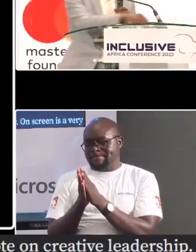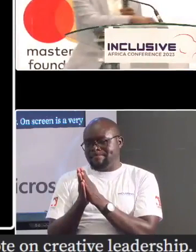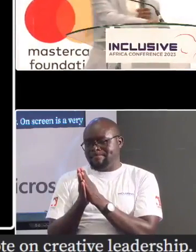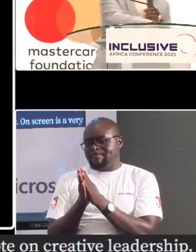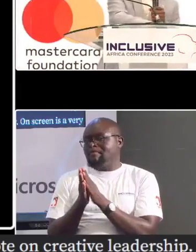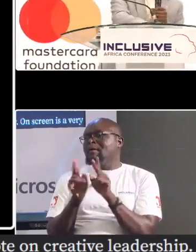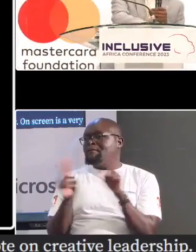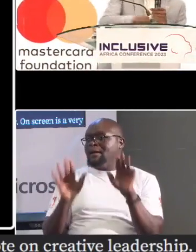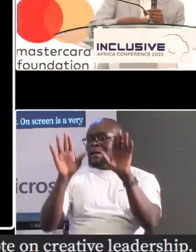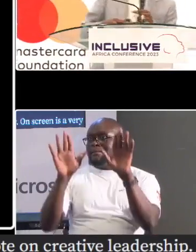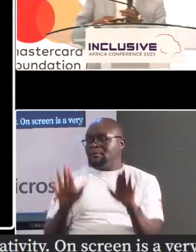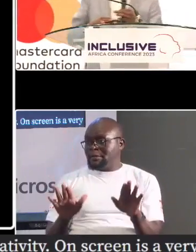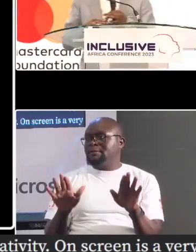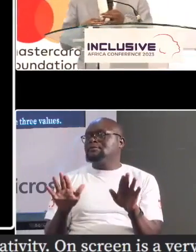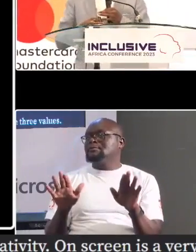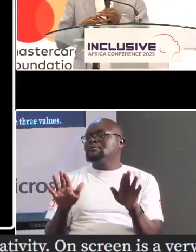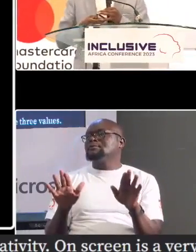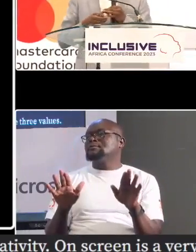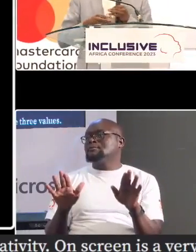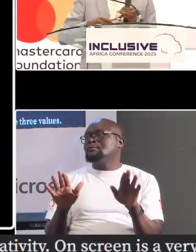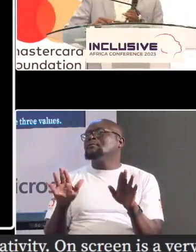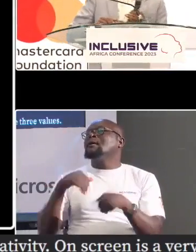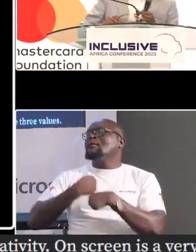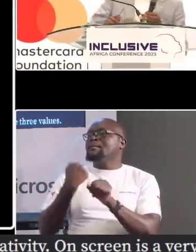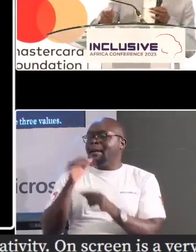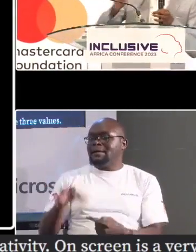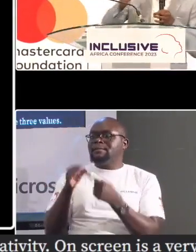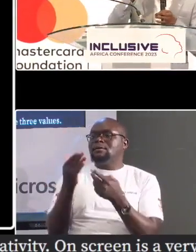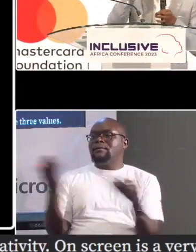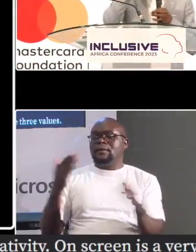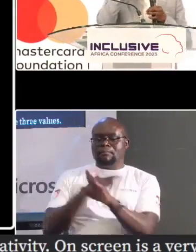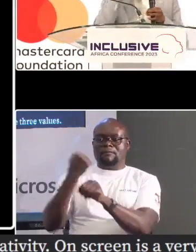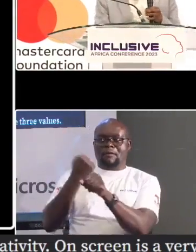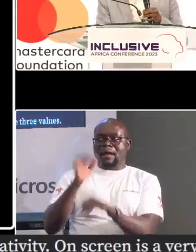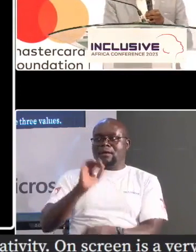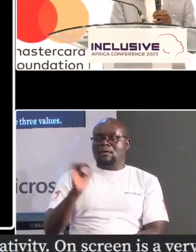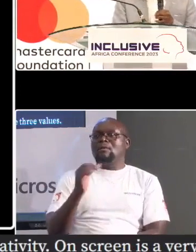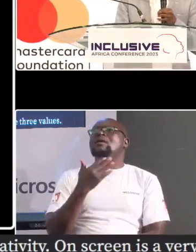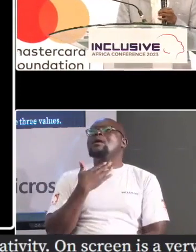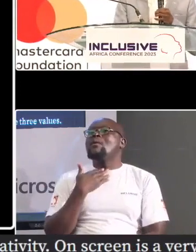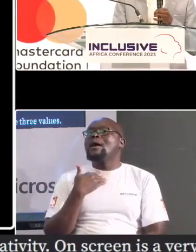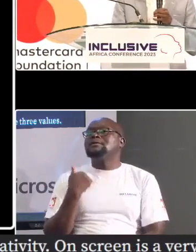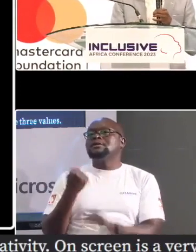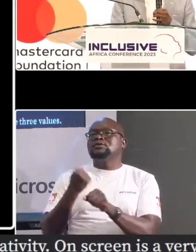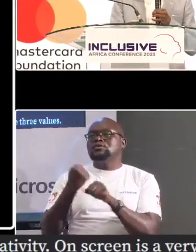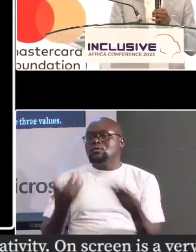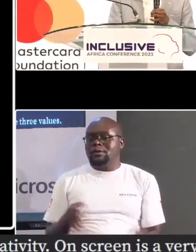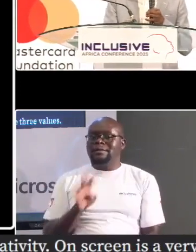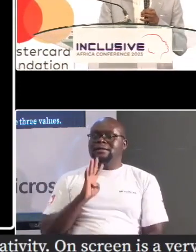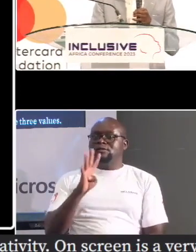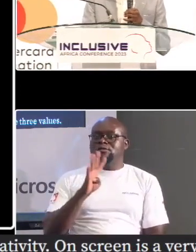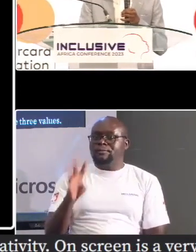so incredibly important that I wanted to do a special thing that I haven't done before. I actually wanted to